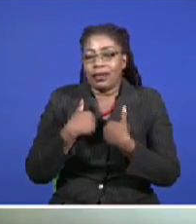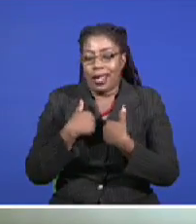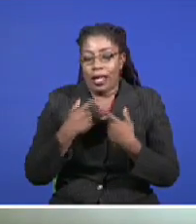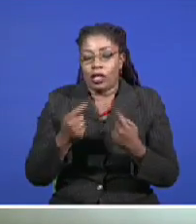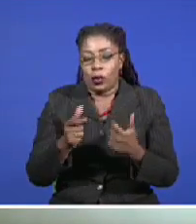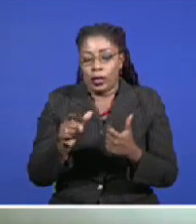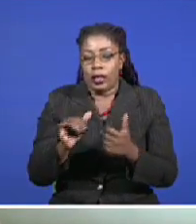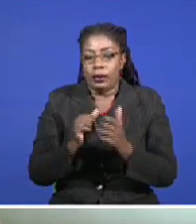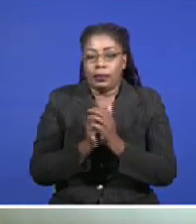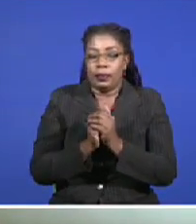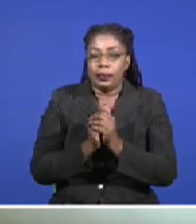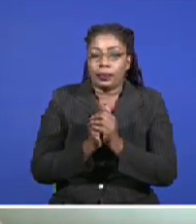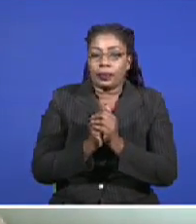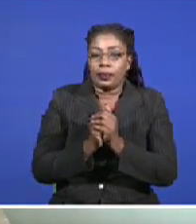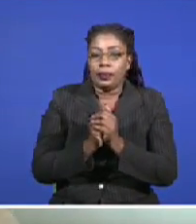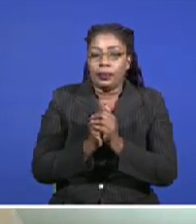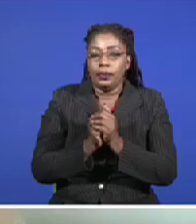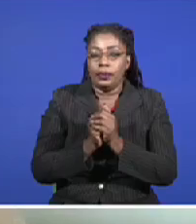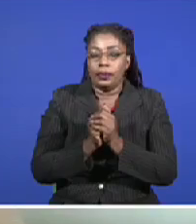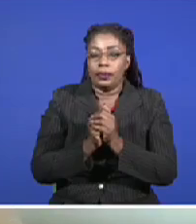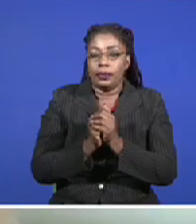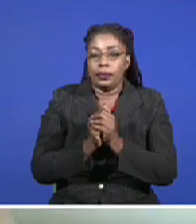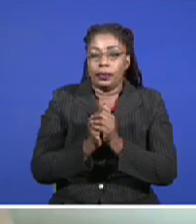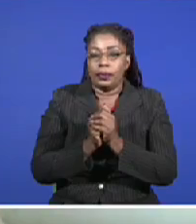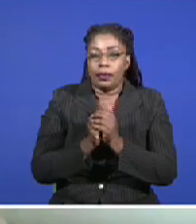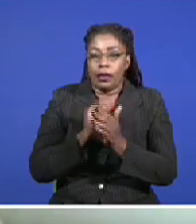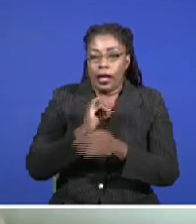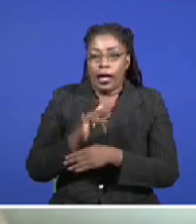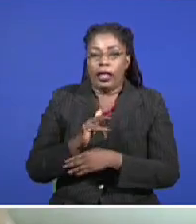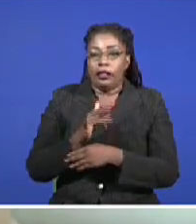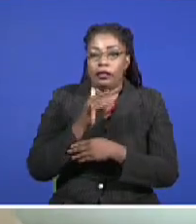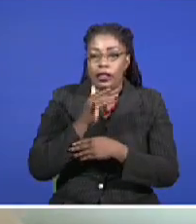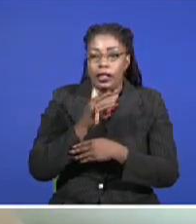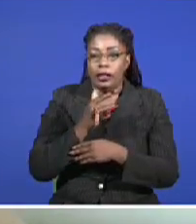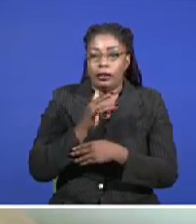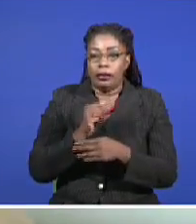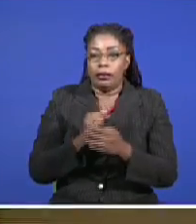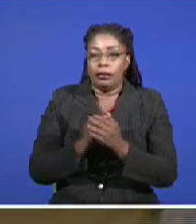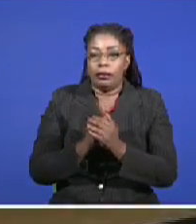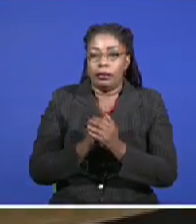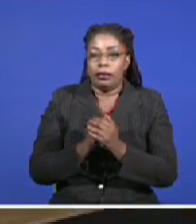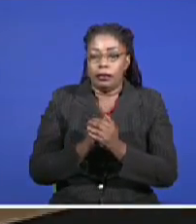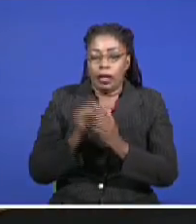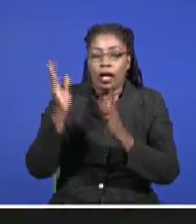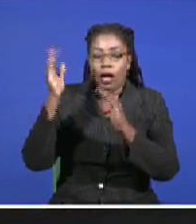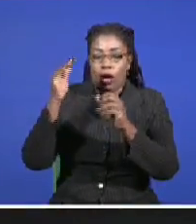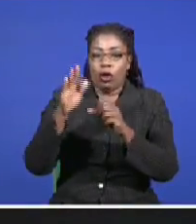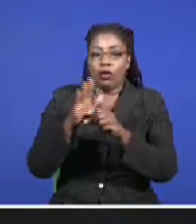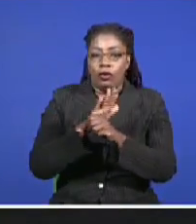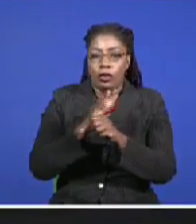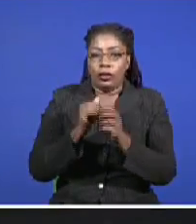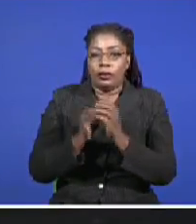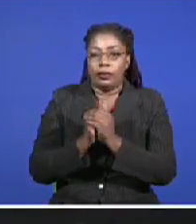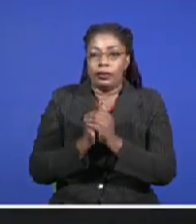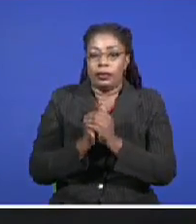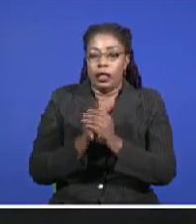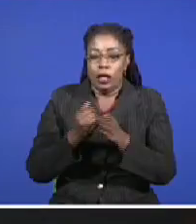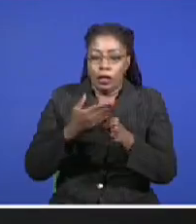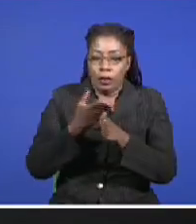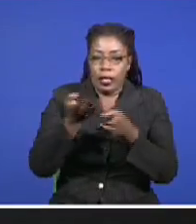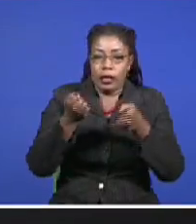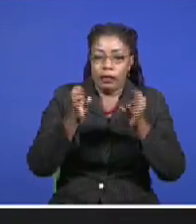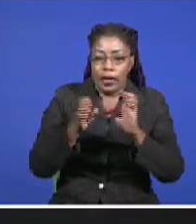know. But, yeah, I feel as if I feel confident. The card is headlined by the main event where